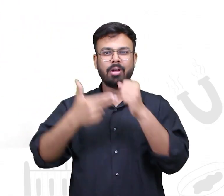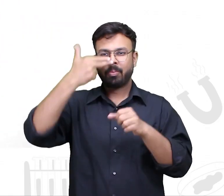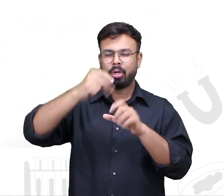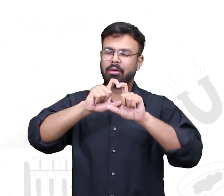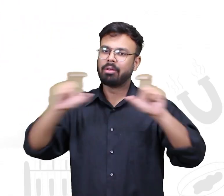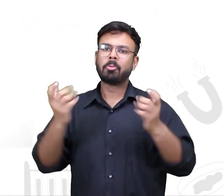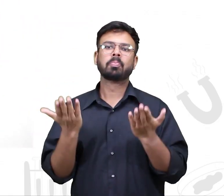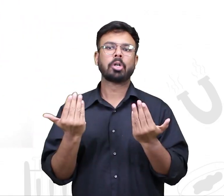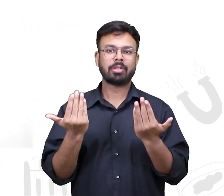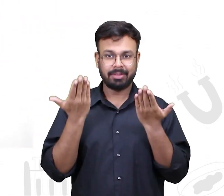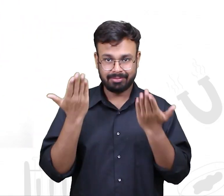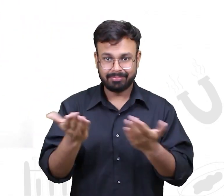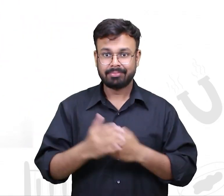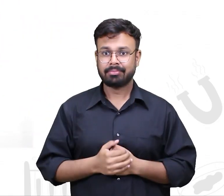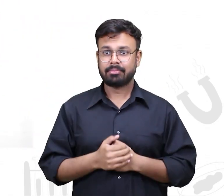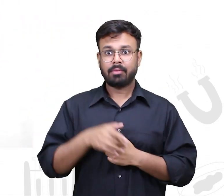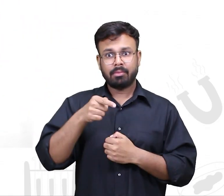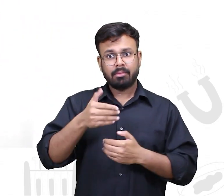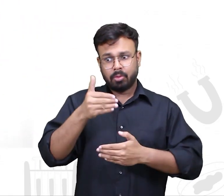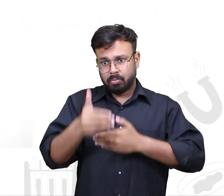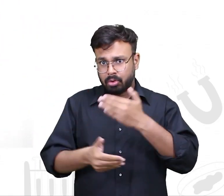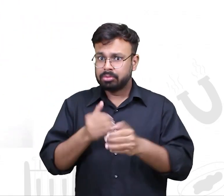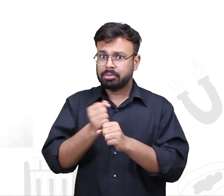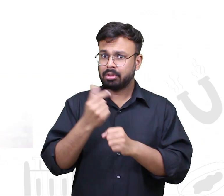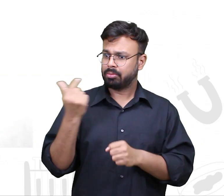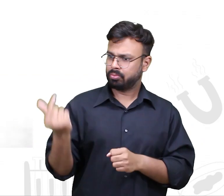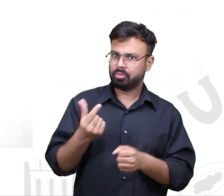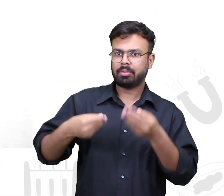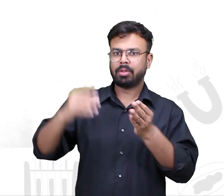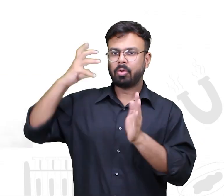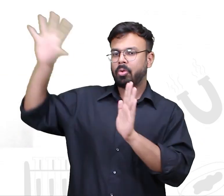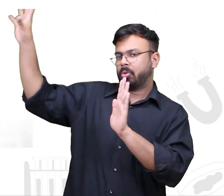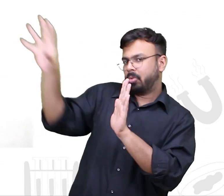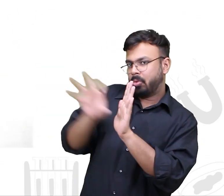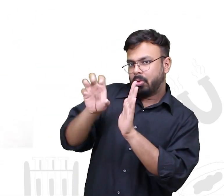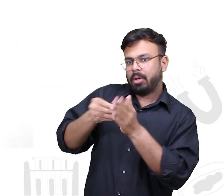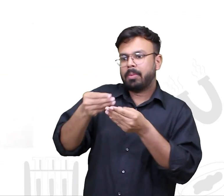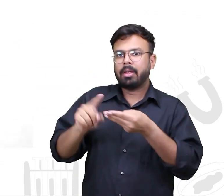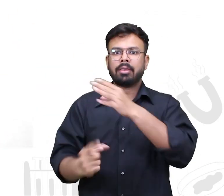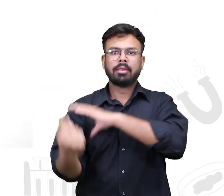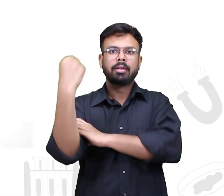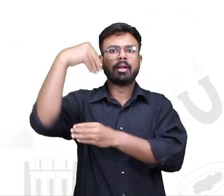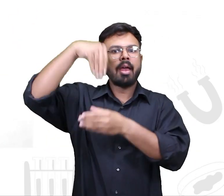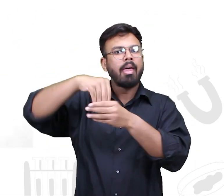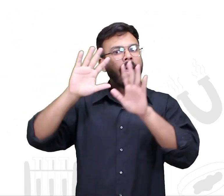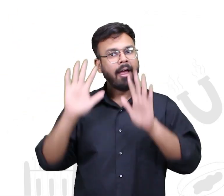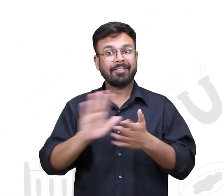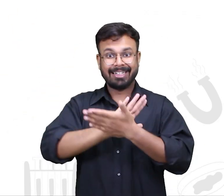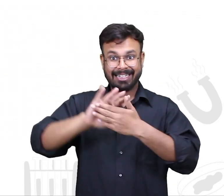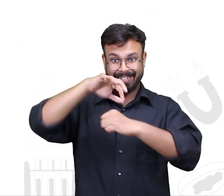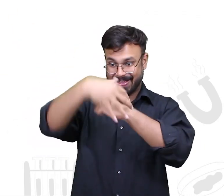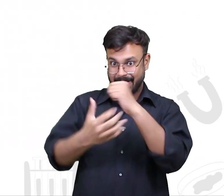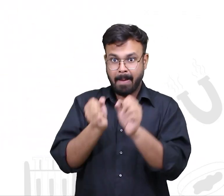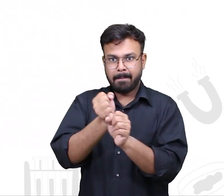clean energy fuel by the solar driven process, in which we are using solar energy as prime renewable energy source. In